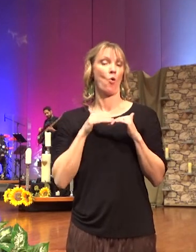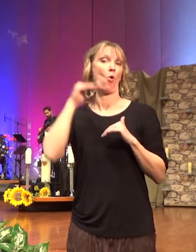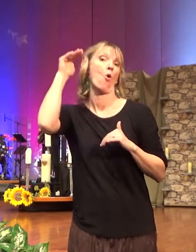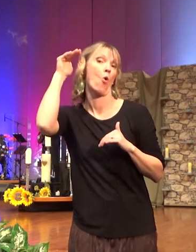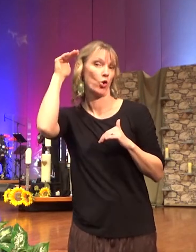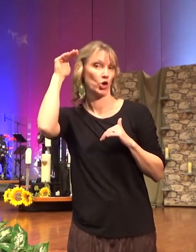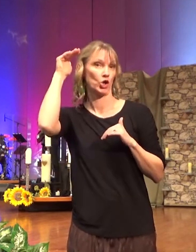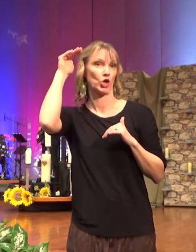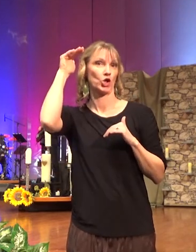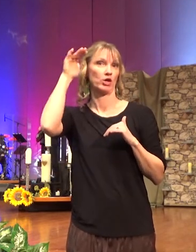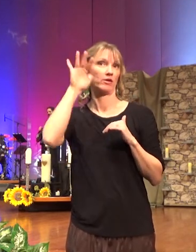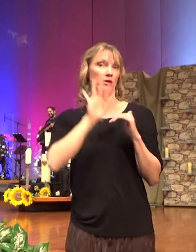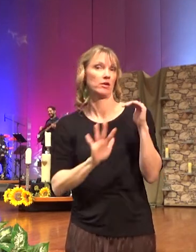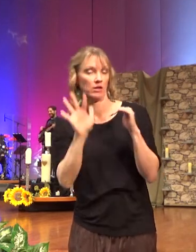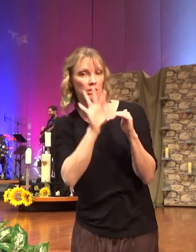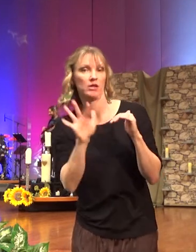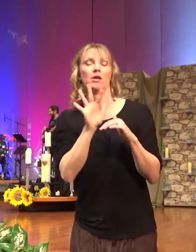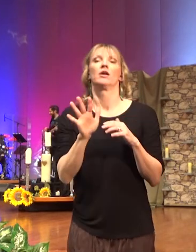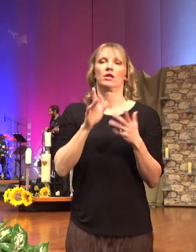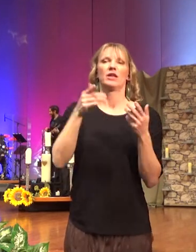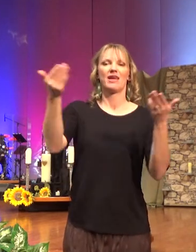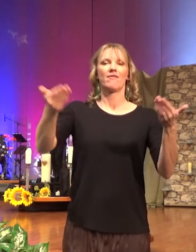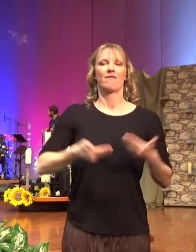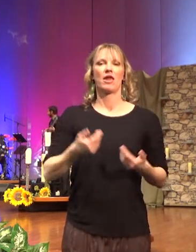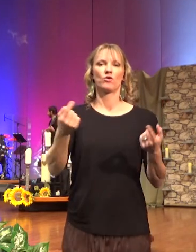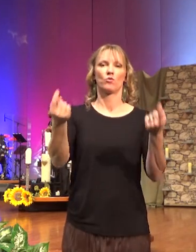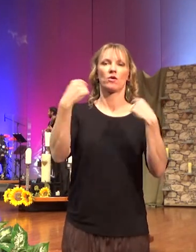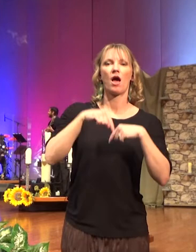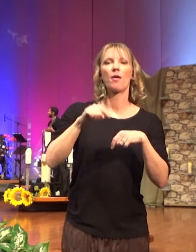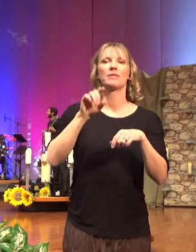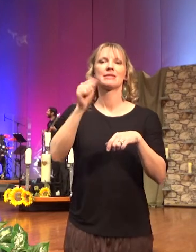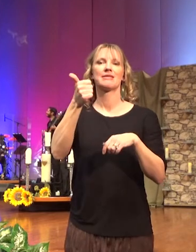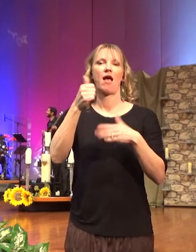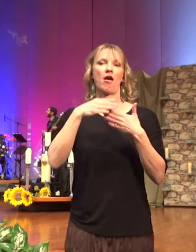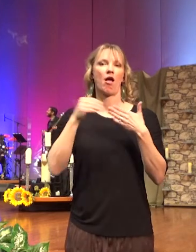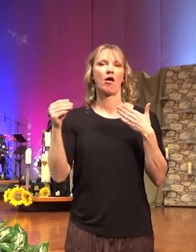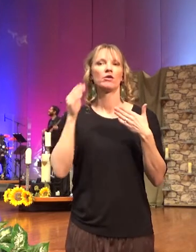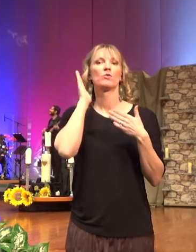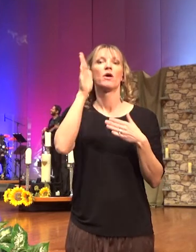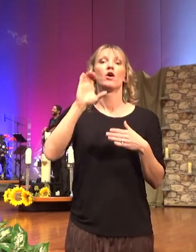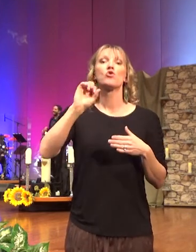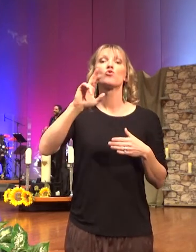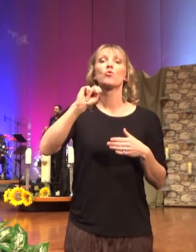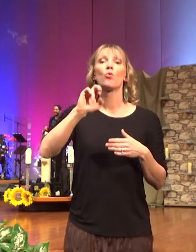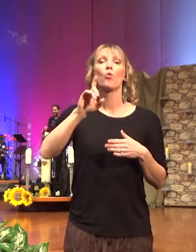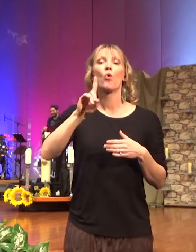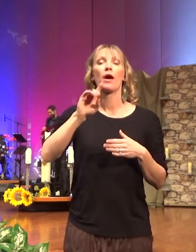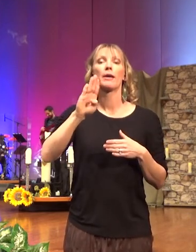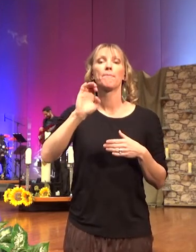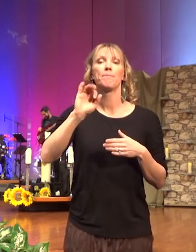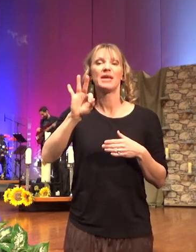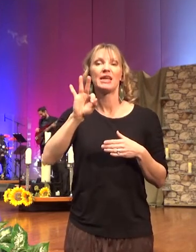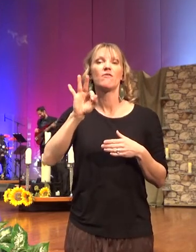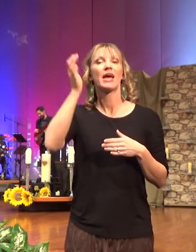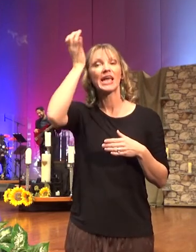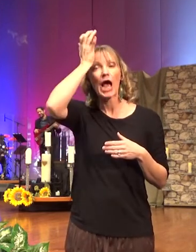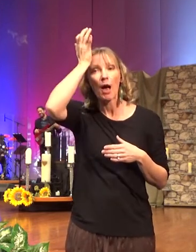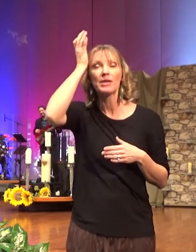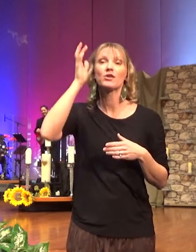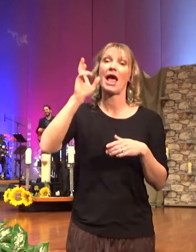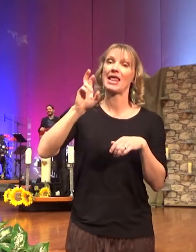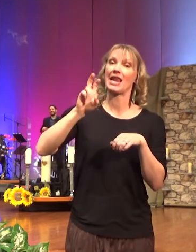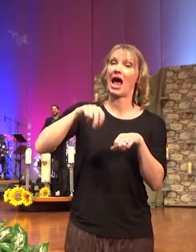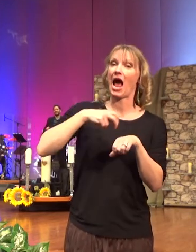and older or younger, you are invited to come, and it's $10, and it's gonna be corned beef and cabbage and